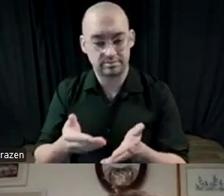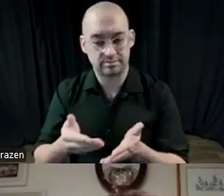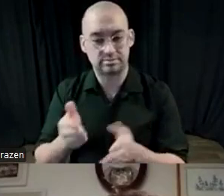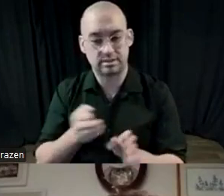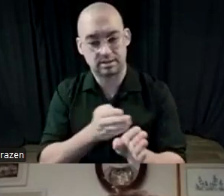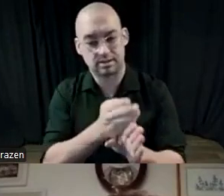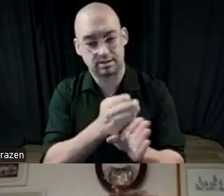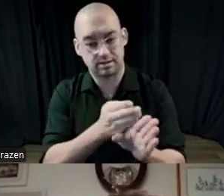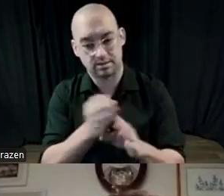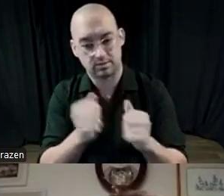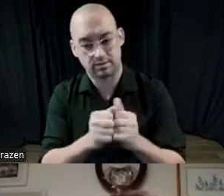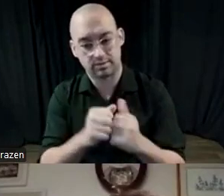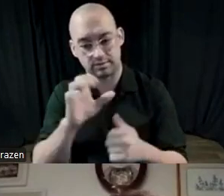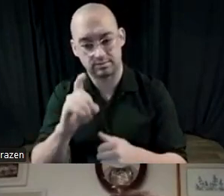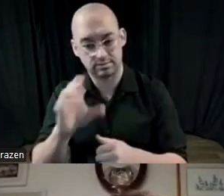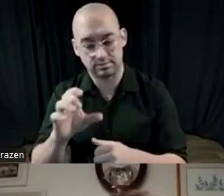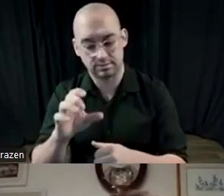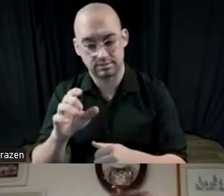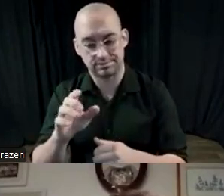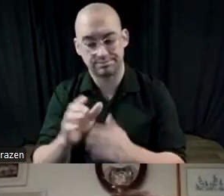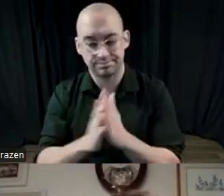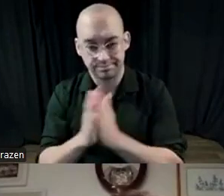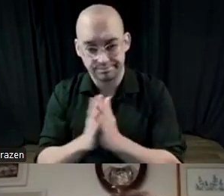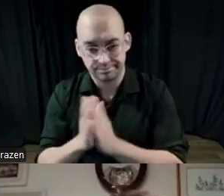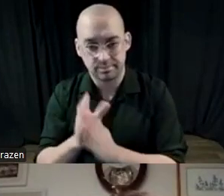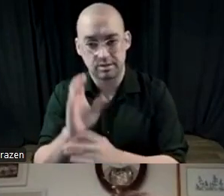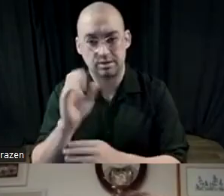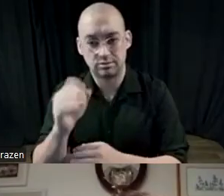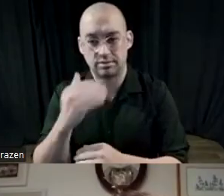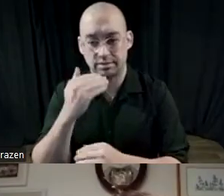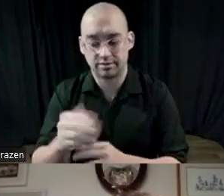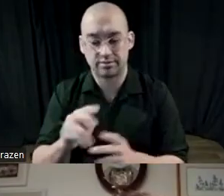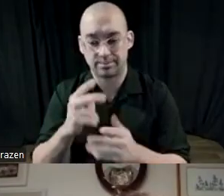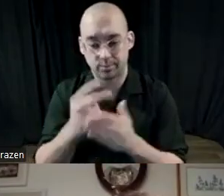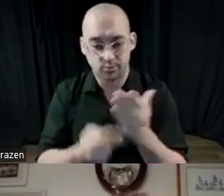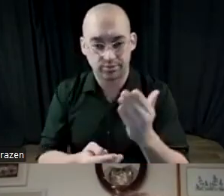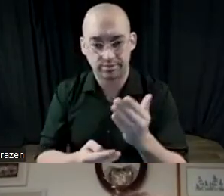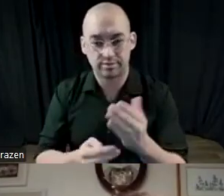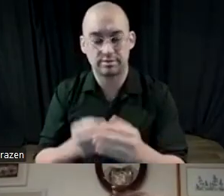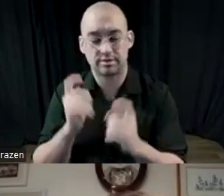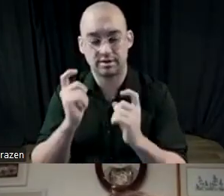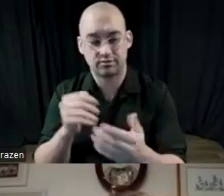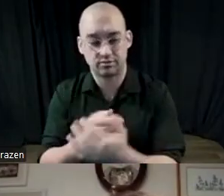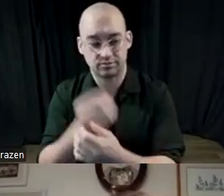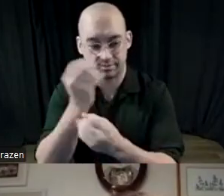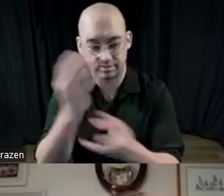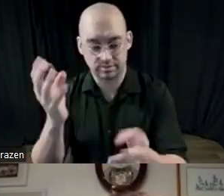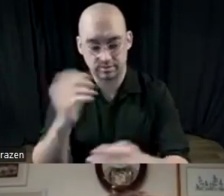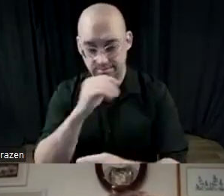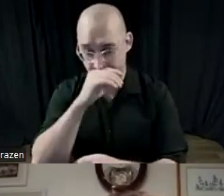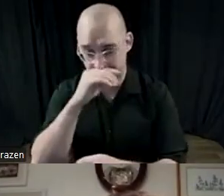with CDC initiatives. So thank you both for giving us that update. And